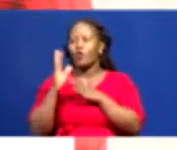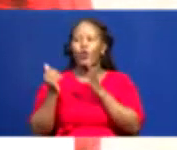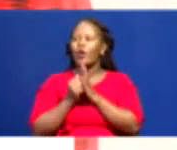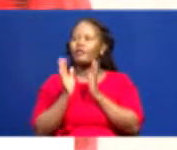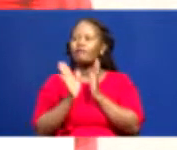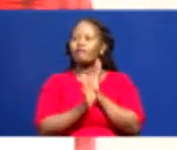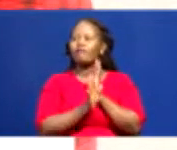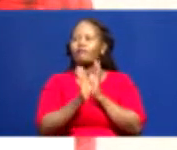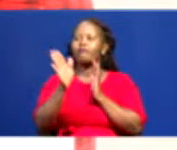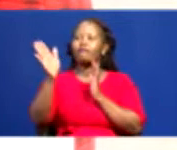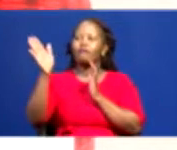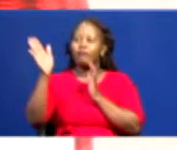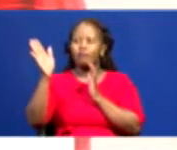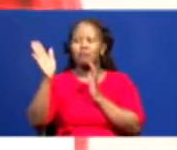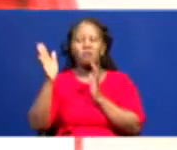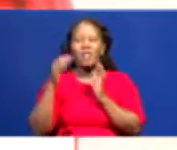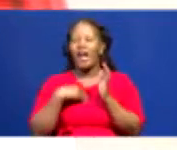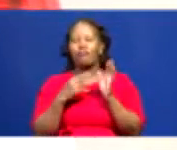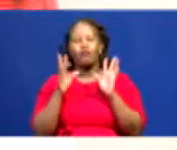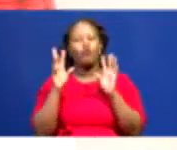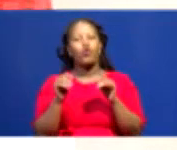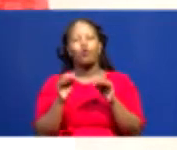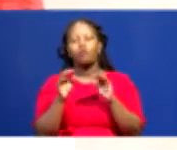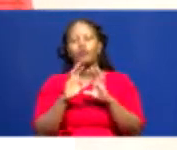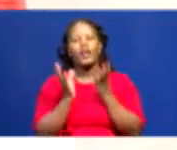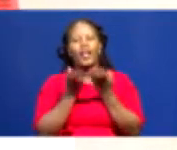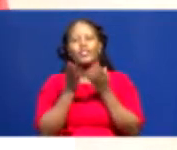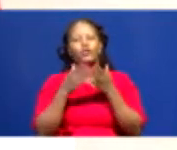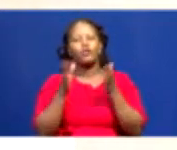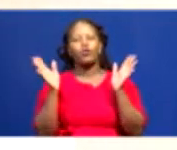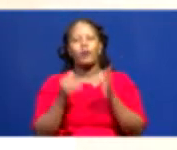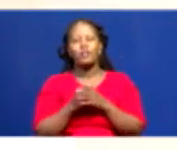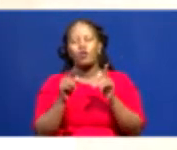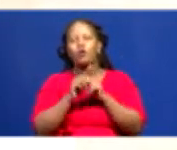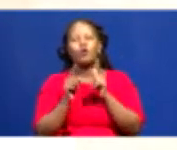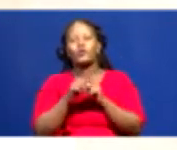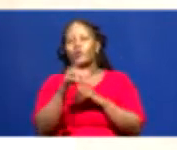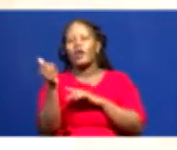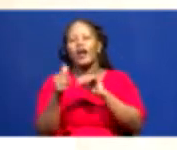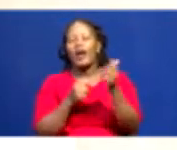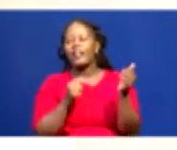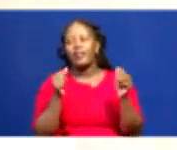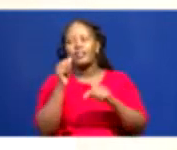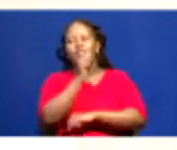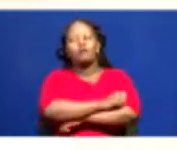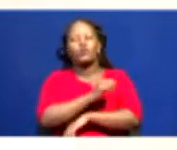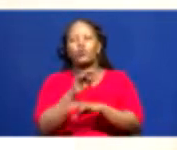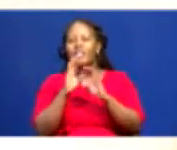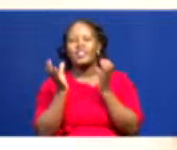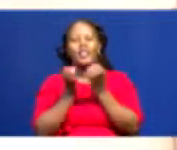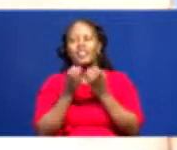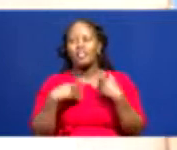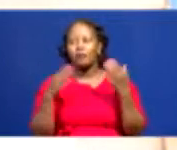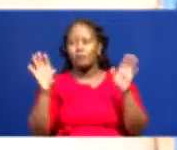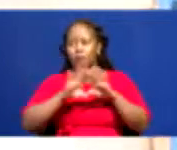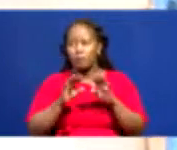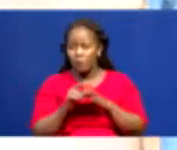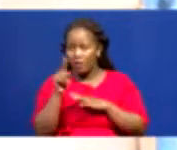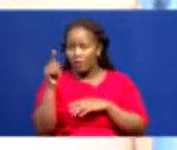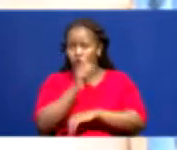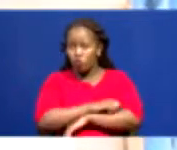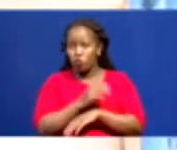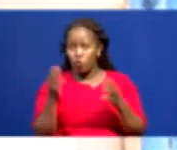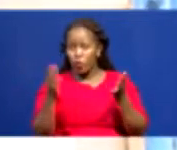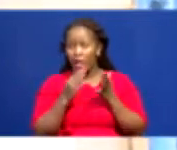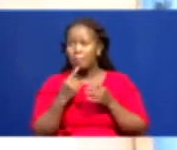way, there is no class that is open, and all other blocks in this school have been closed. This is at Moy Avenue Primary